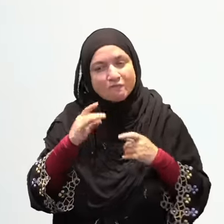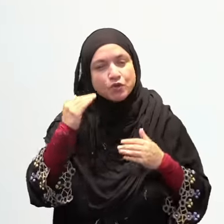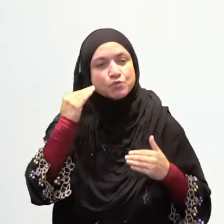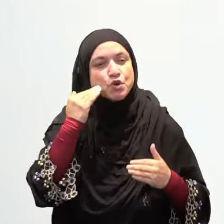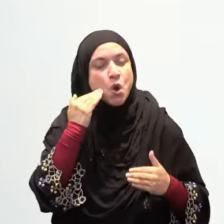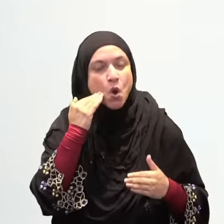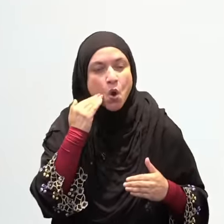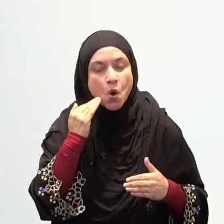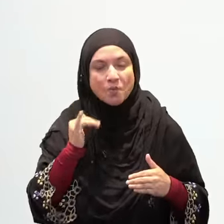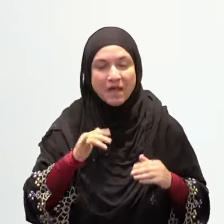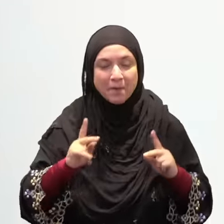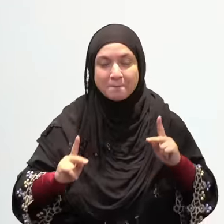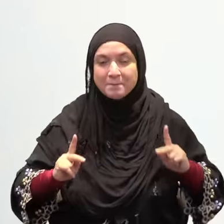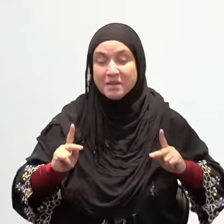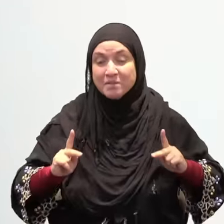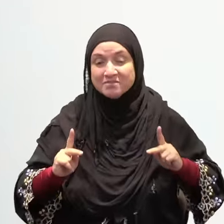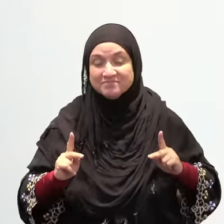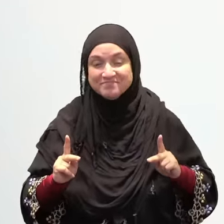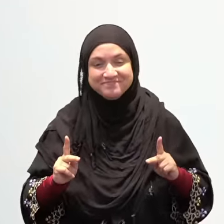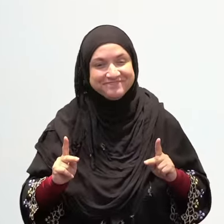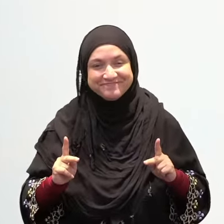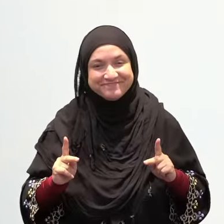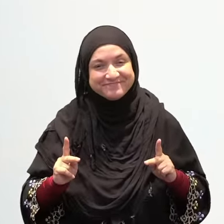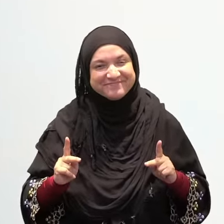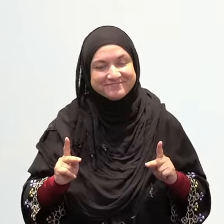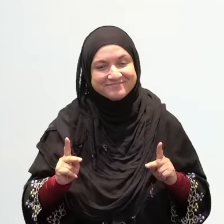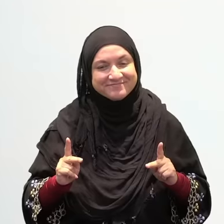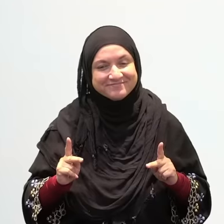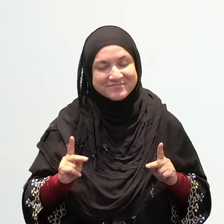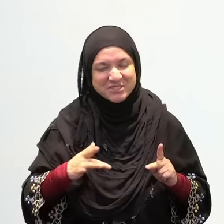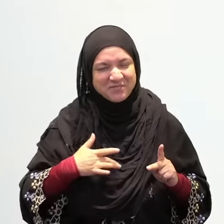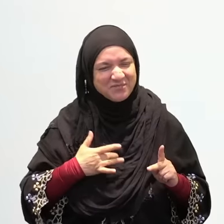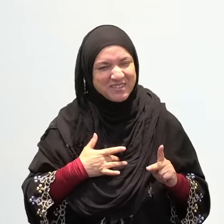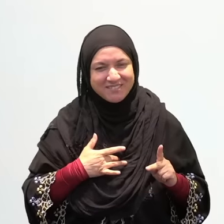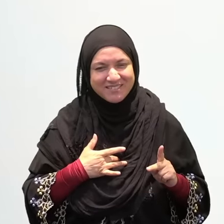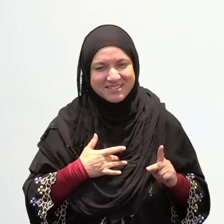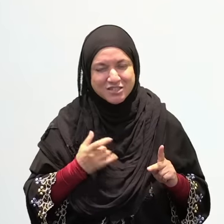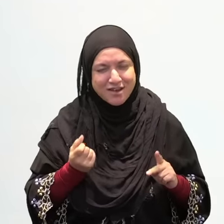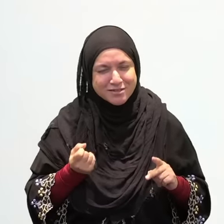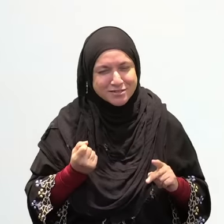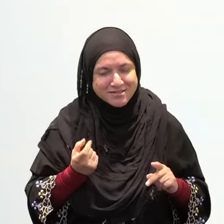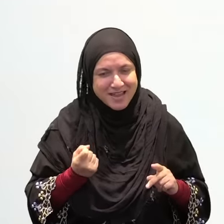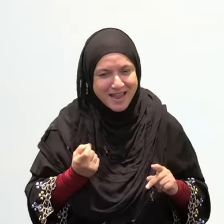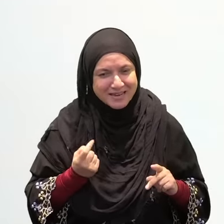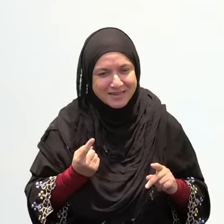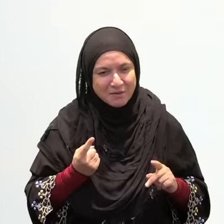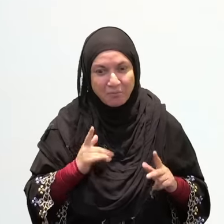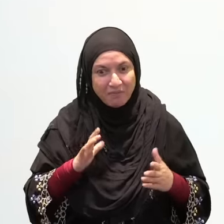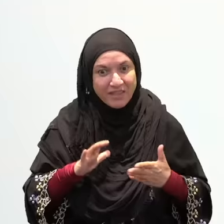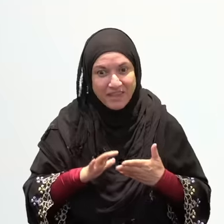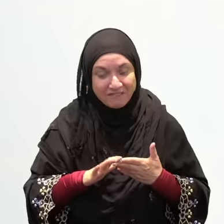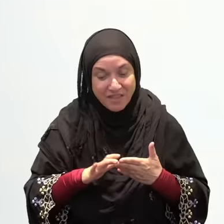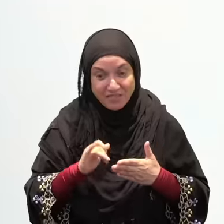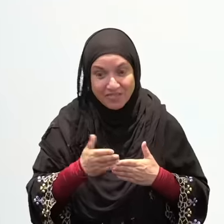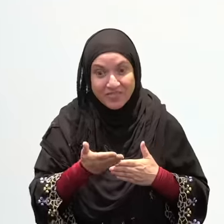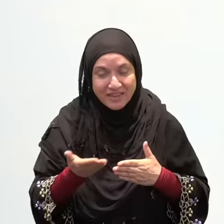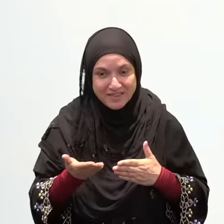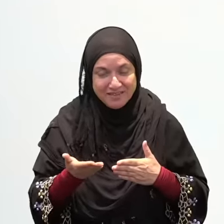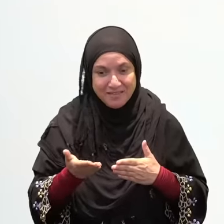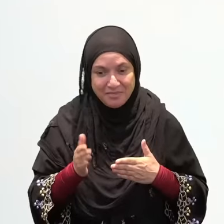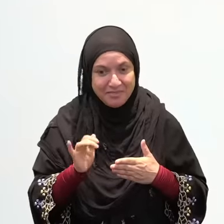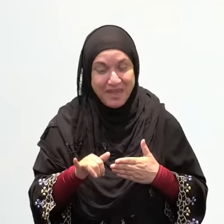know, is free speech going to cover deep fakes or not? You know, when people start to spread around things that are obviously